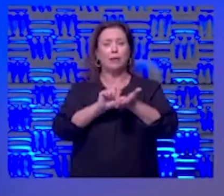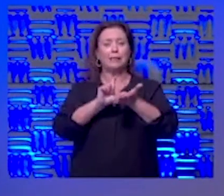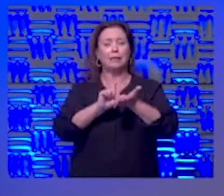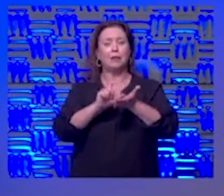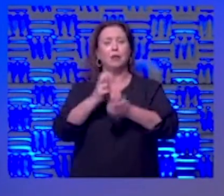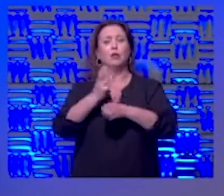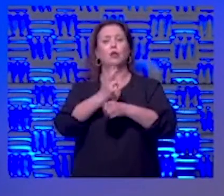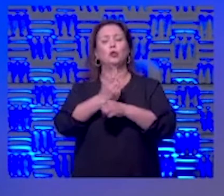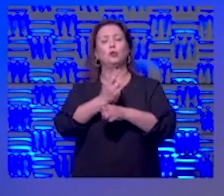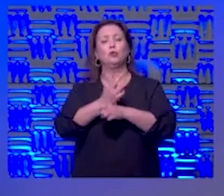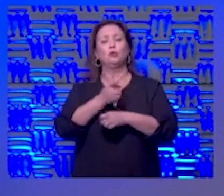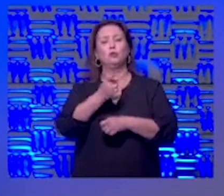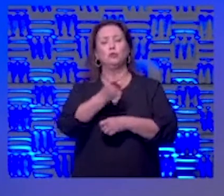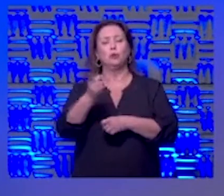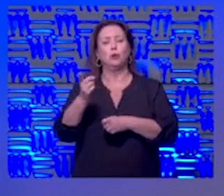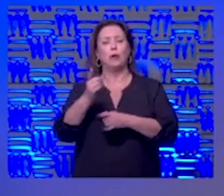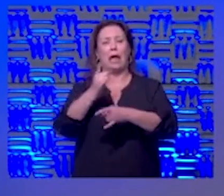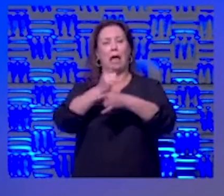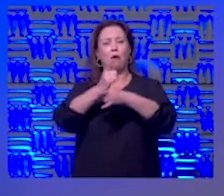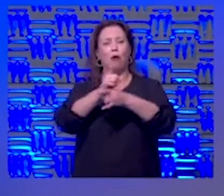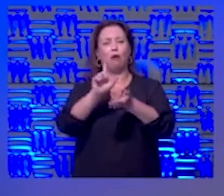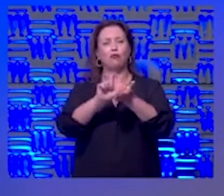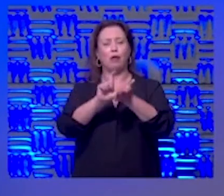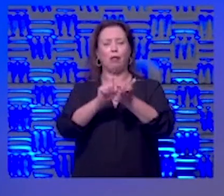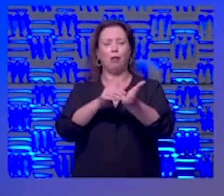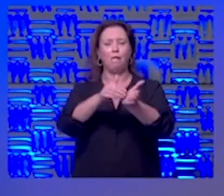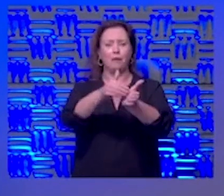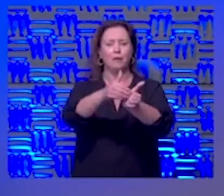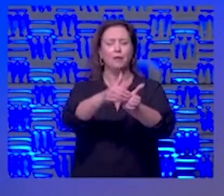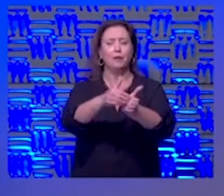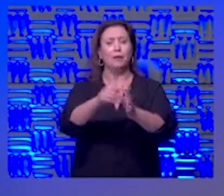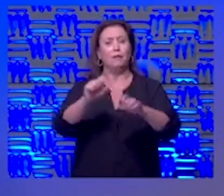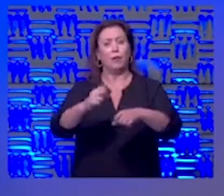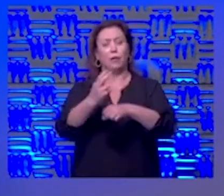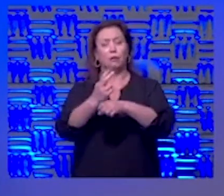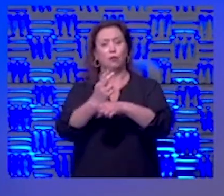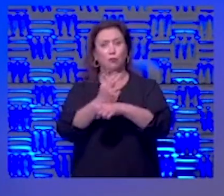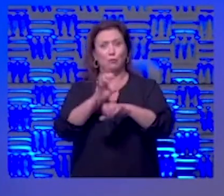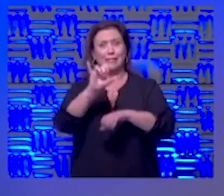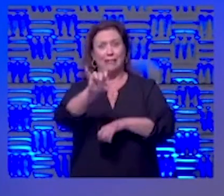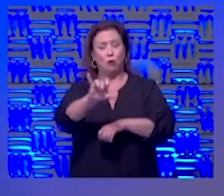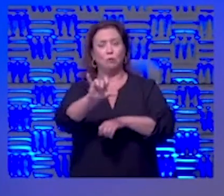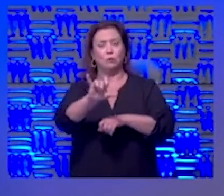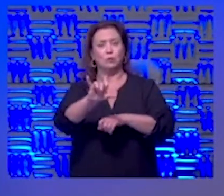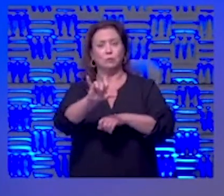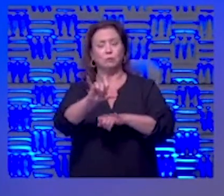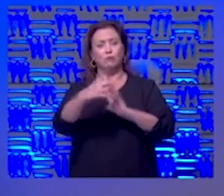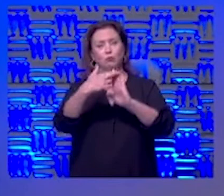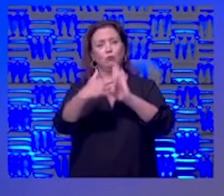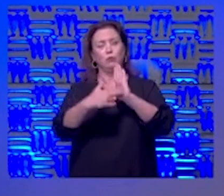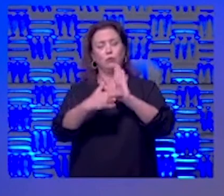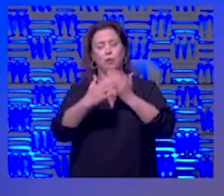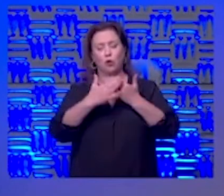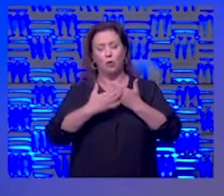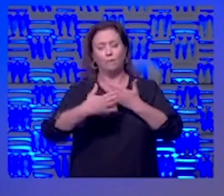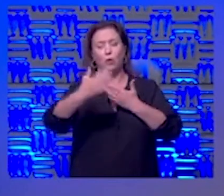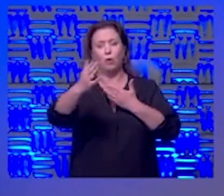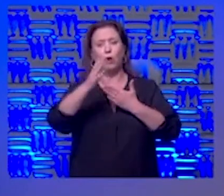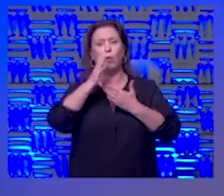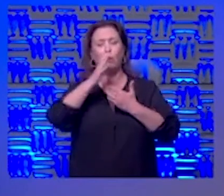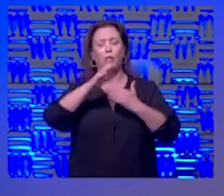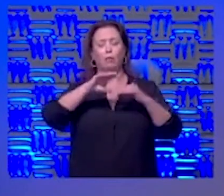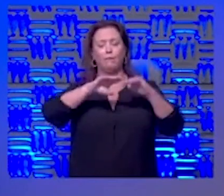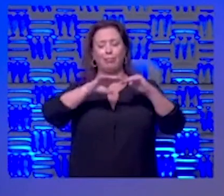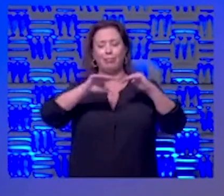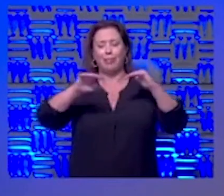sanitizer. Use alcohol gel frequently. If we can do those things moving forward, we are going to hopefully bend that curve